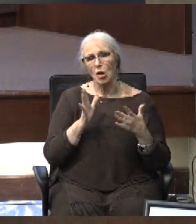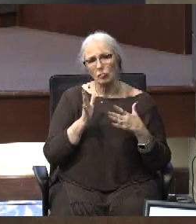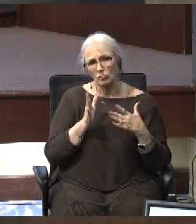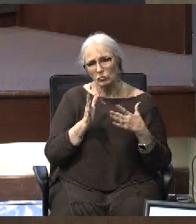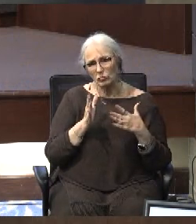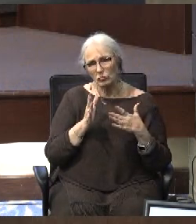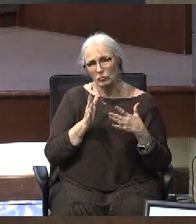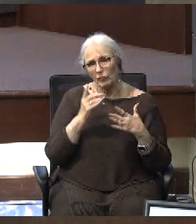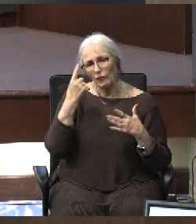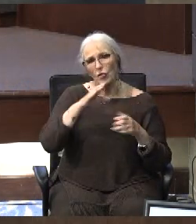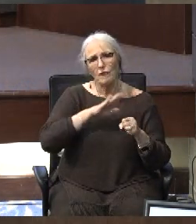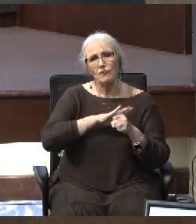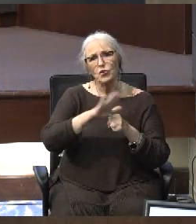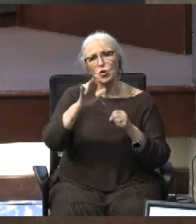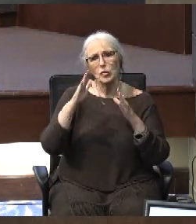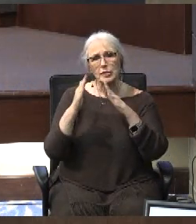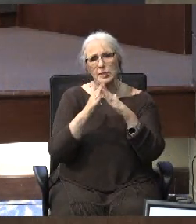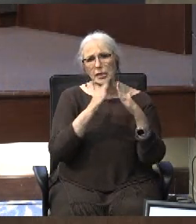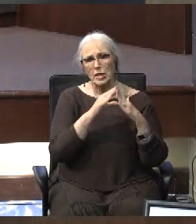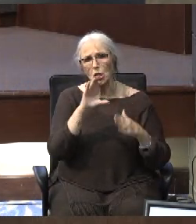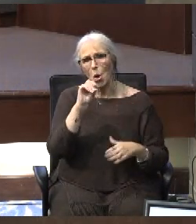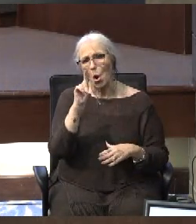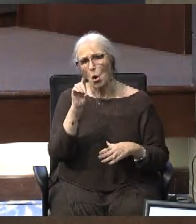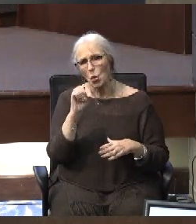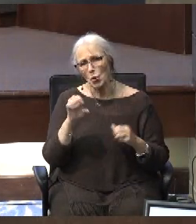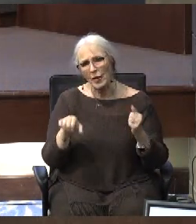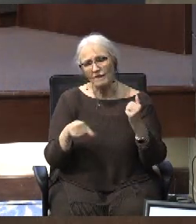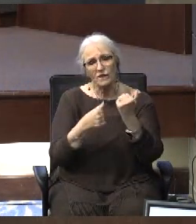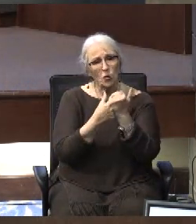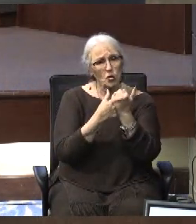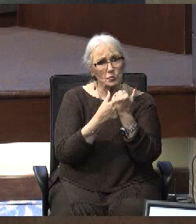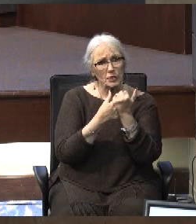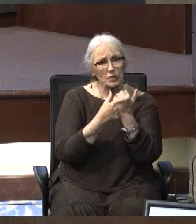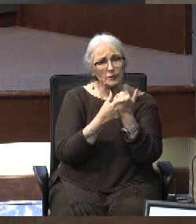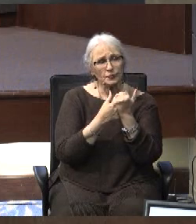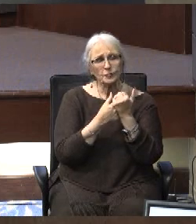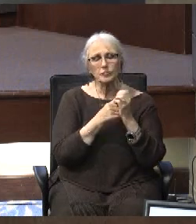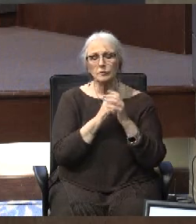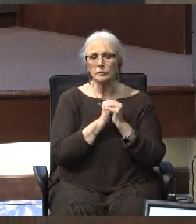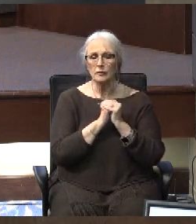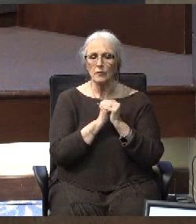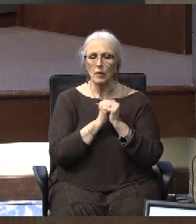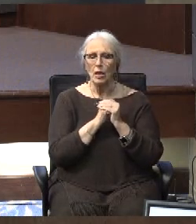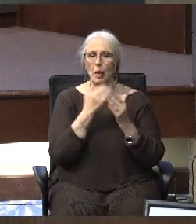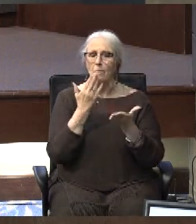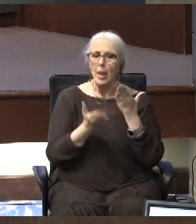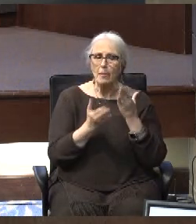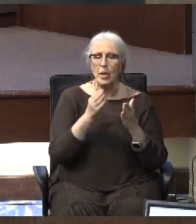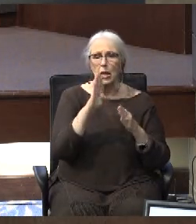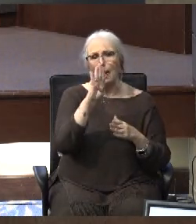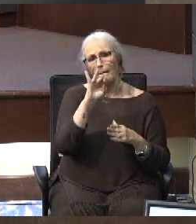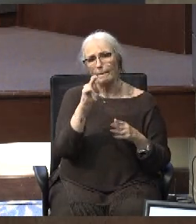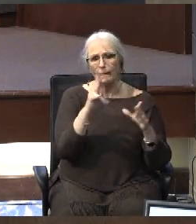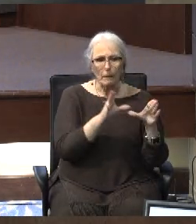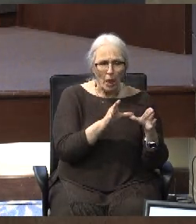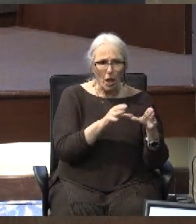entirety of the city with code enforcement, but then there's kind of a block by block